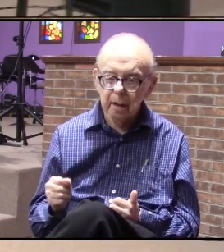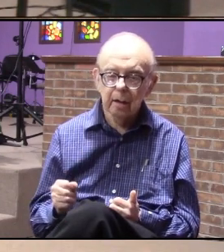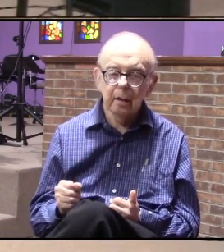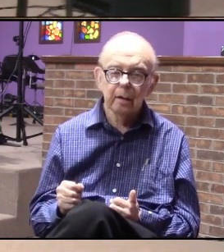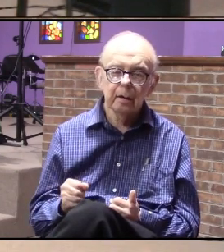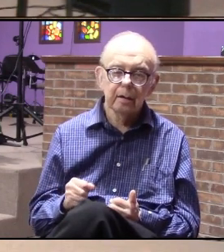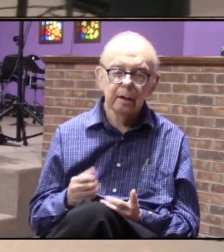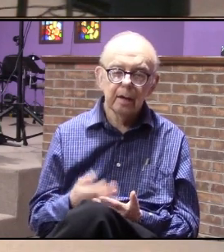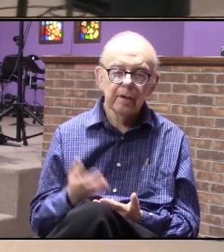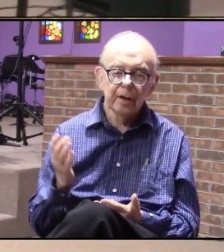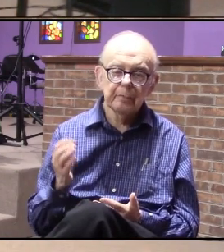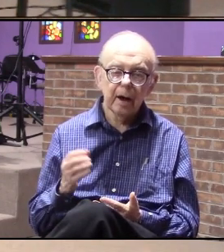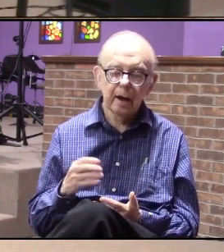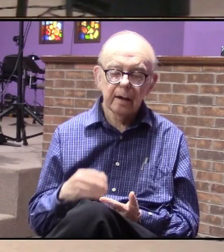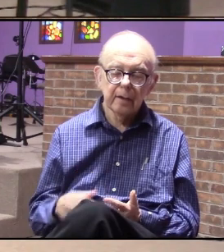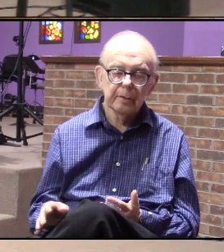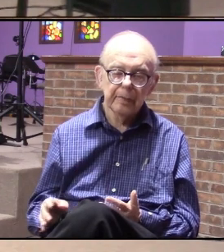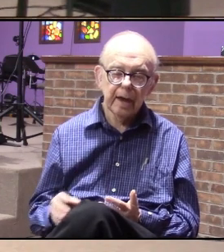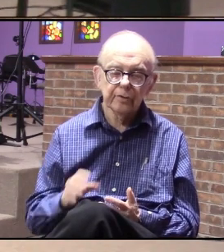shredded.